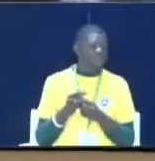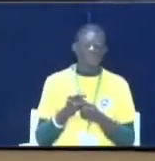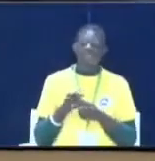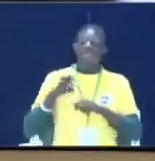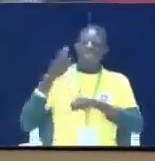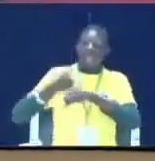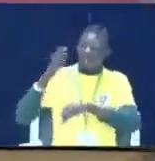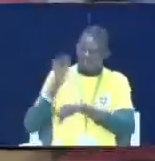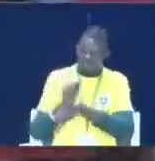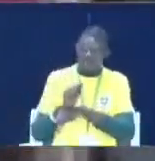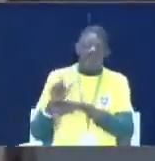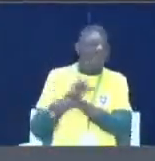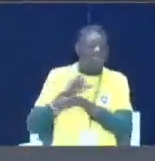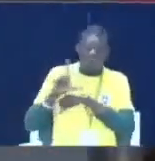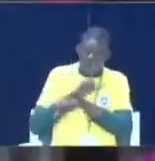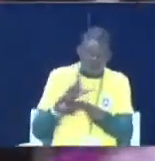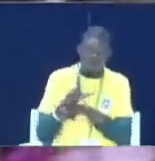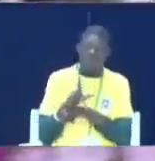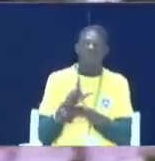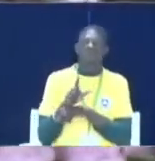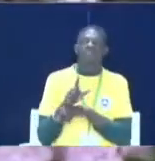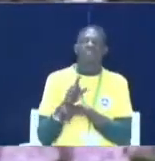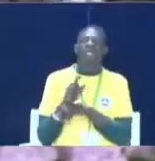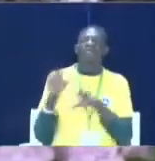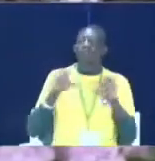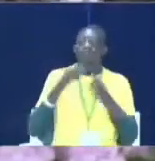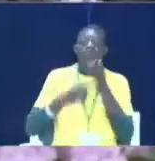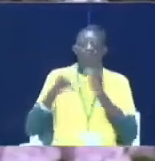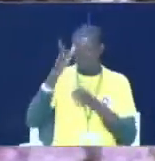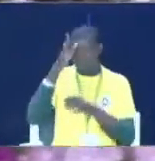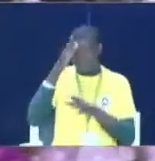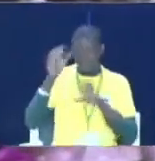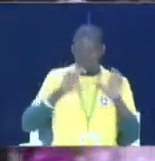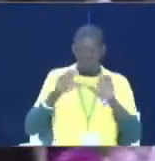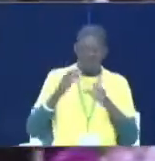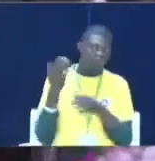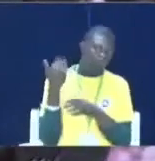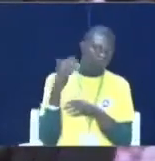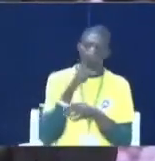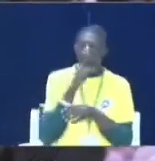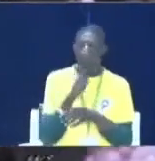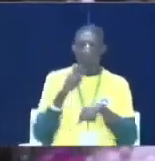Labor and touch what the Father has taught.